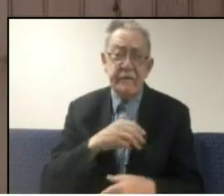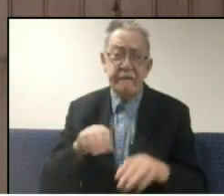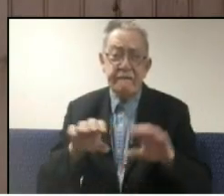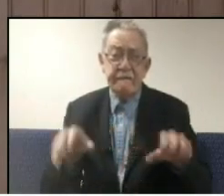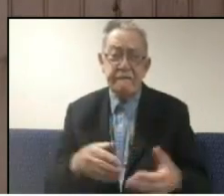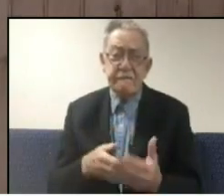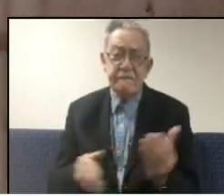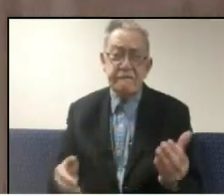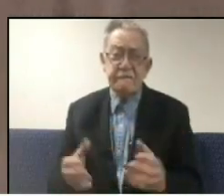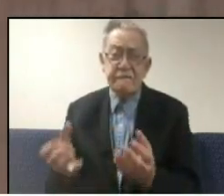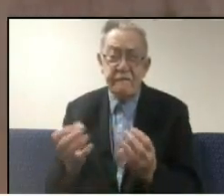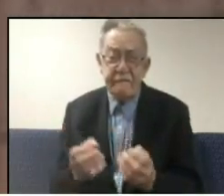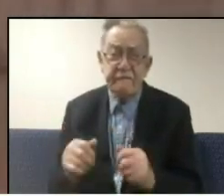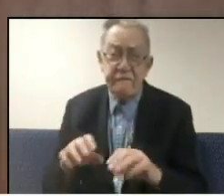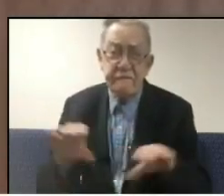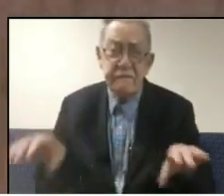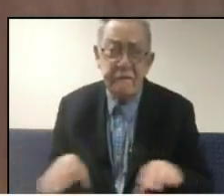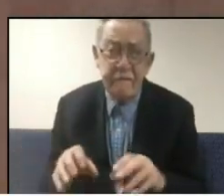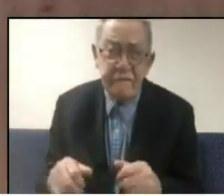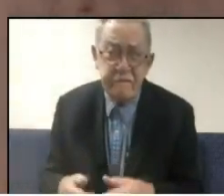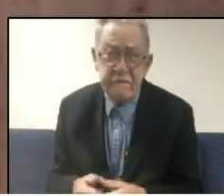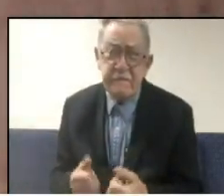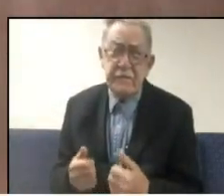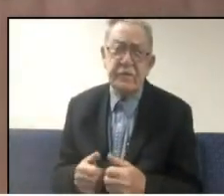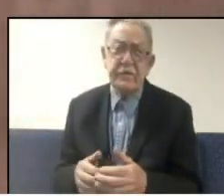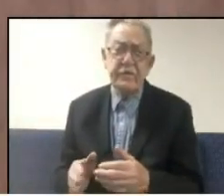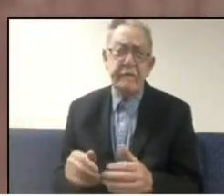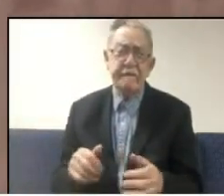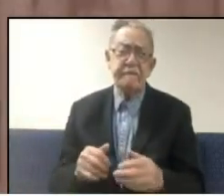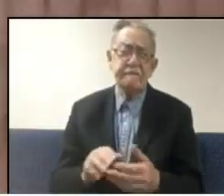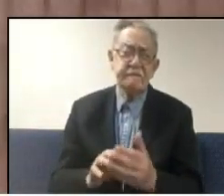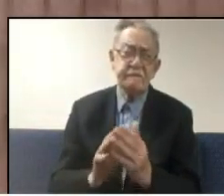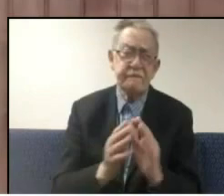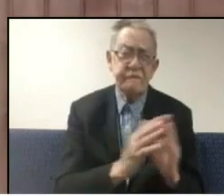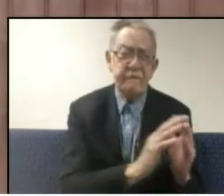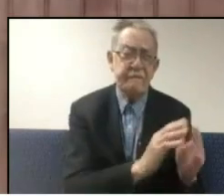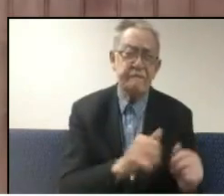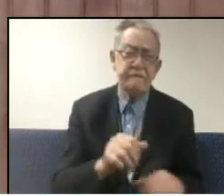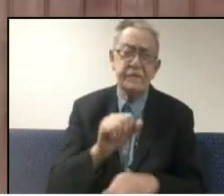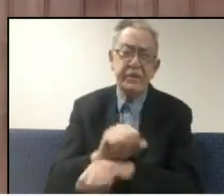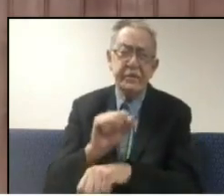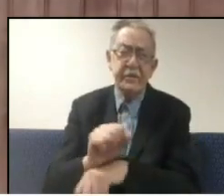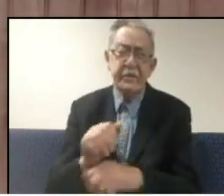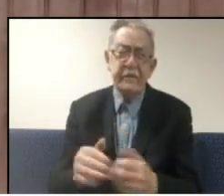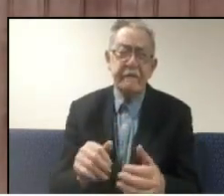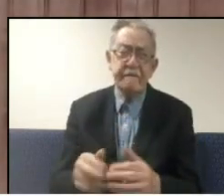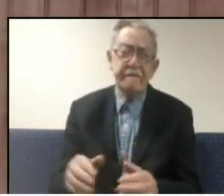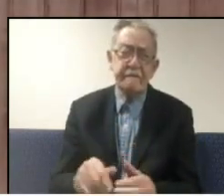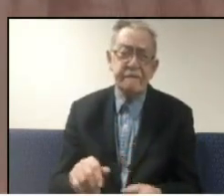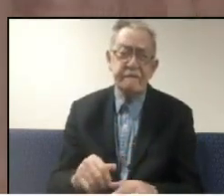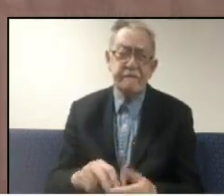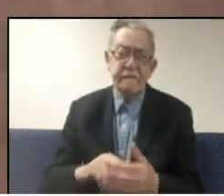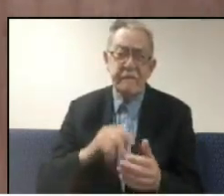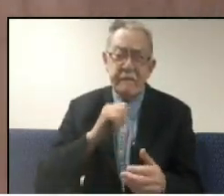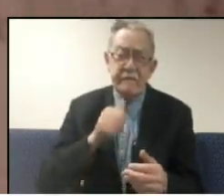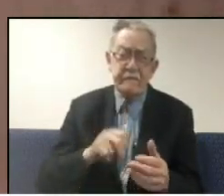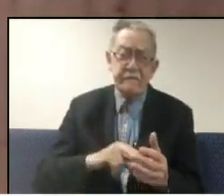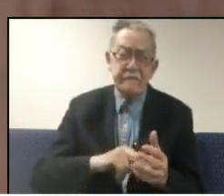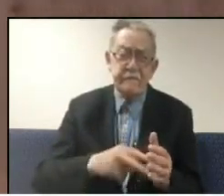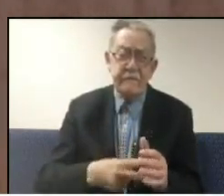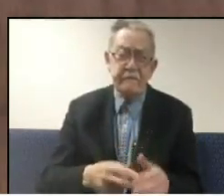thing that he wants you to do with your family or in your community or at your work or whatever it might be, that doesn't mean that